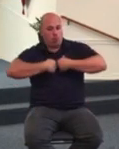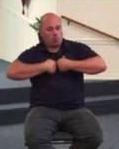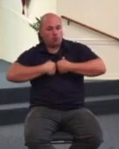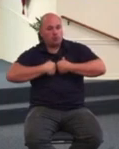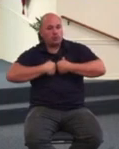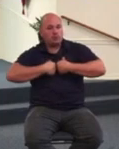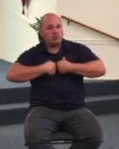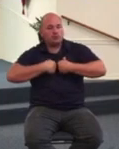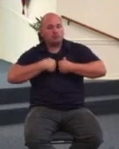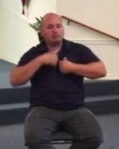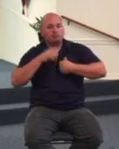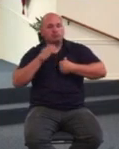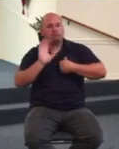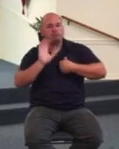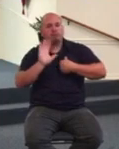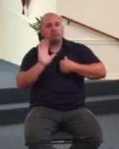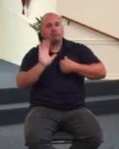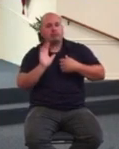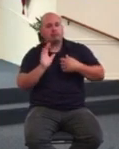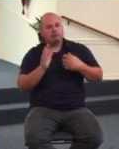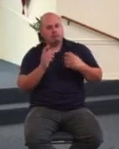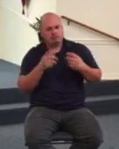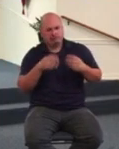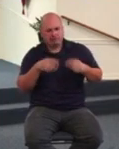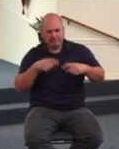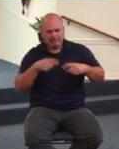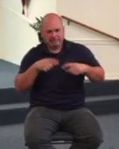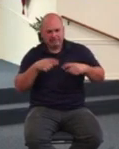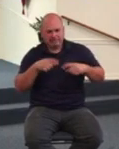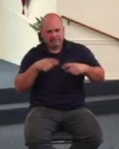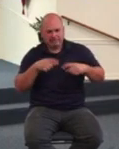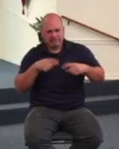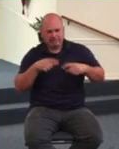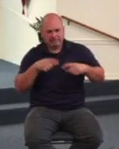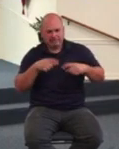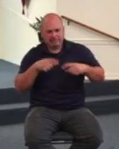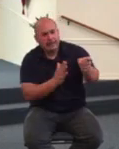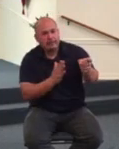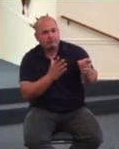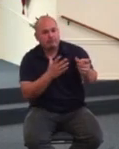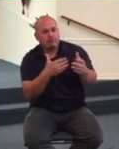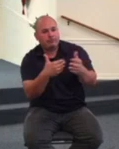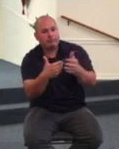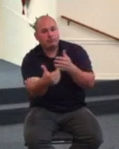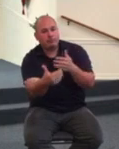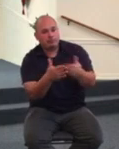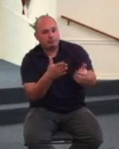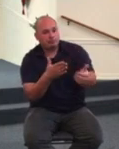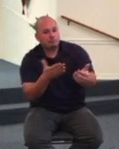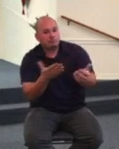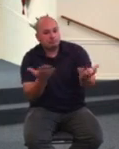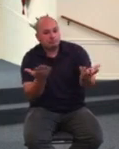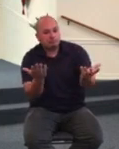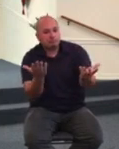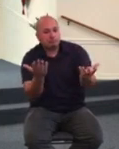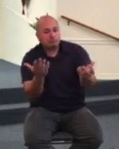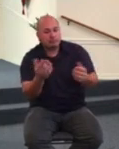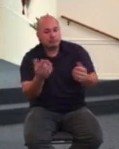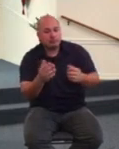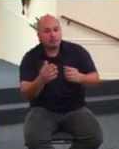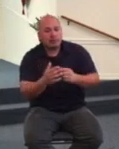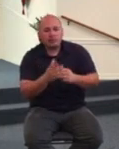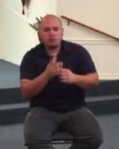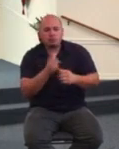Give to everyone who asks you. And if anyone takes what belongs to you, do not demand it back. Do